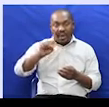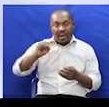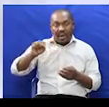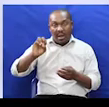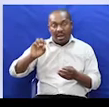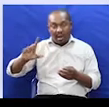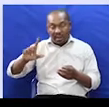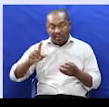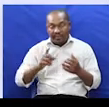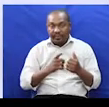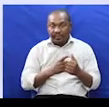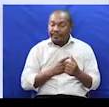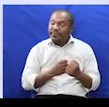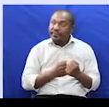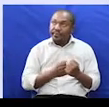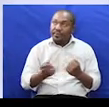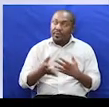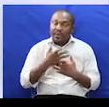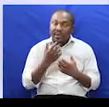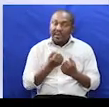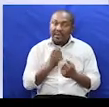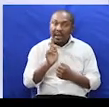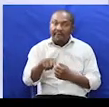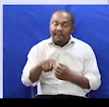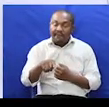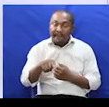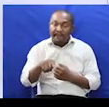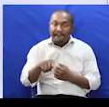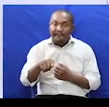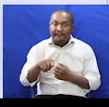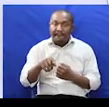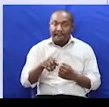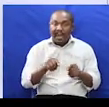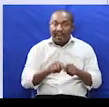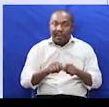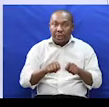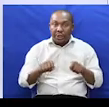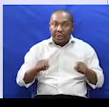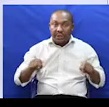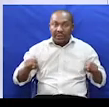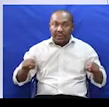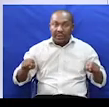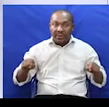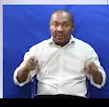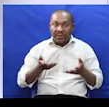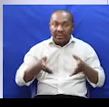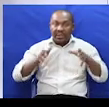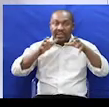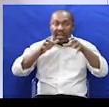We must have the measuring cylinder.